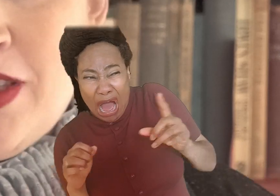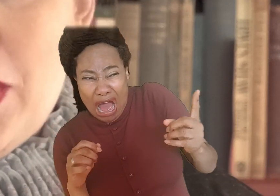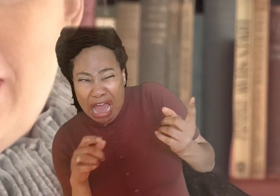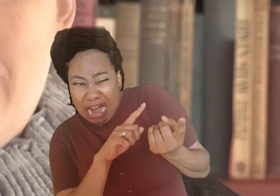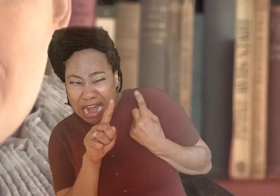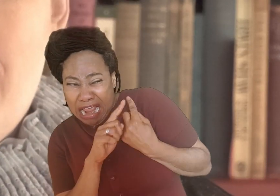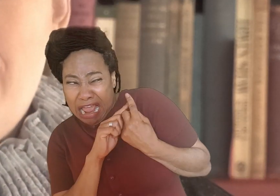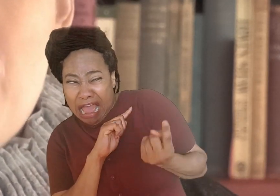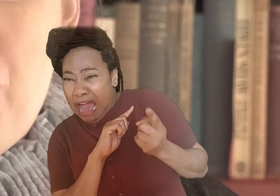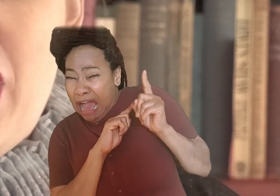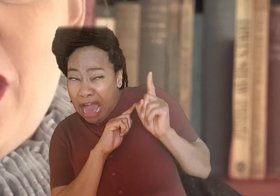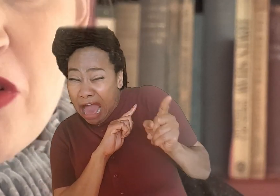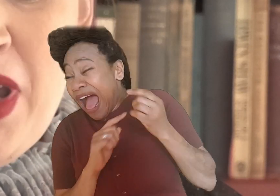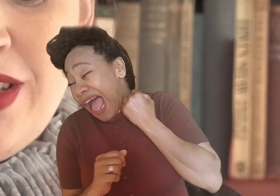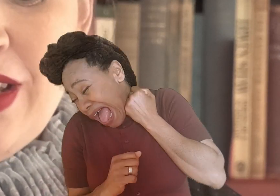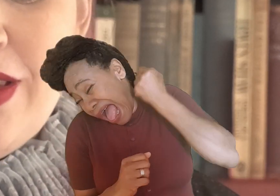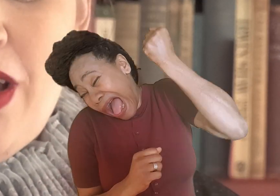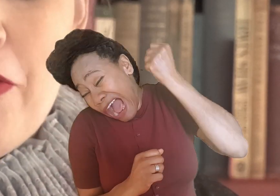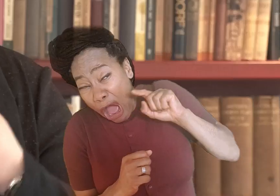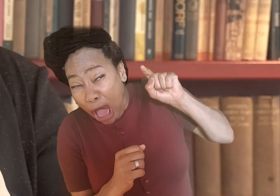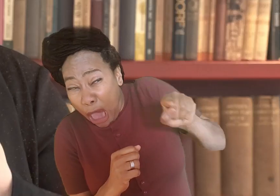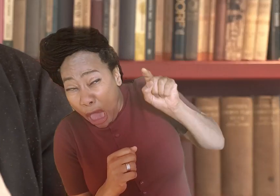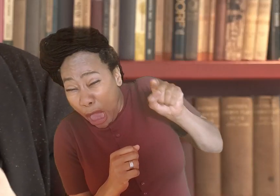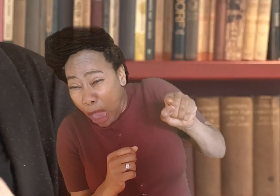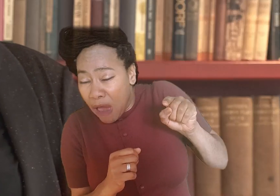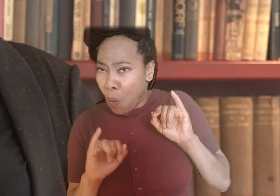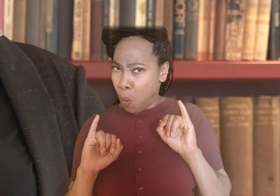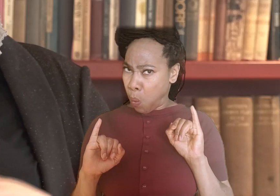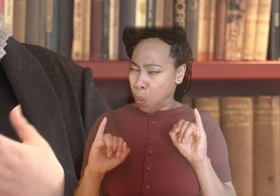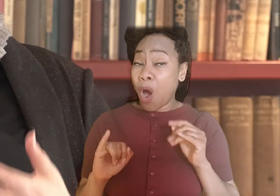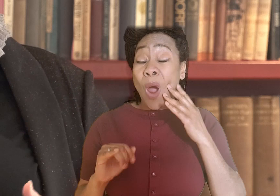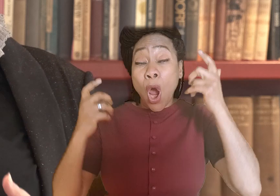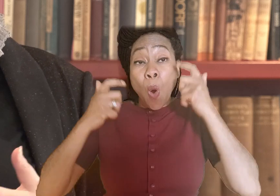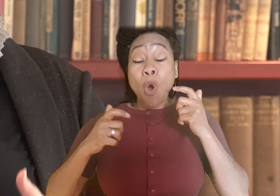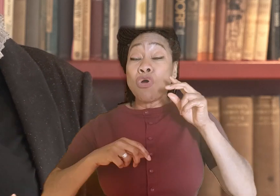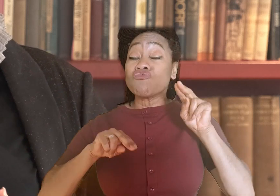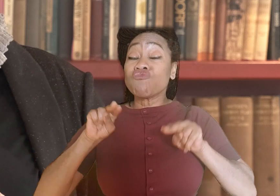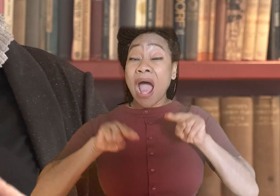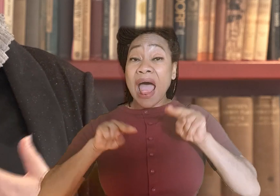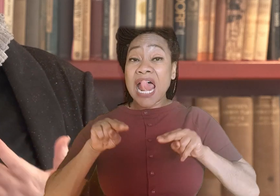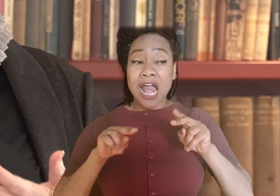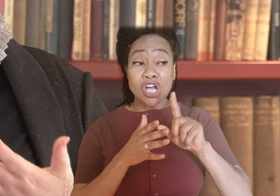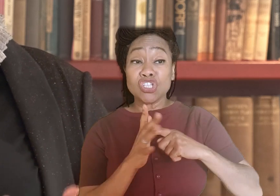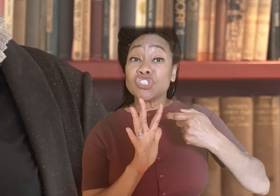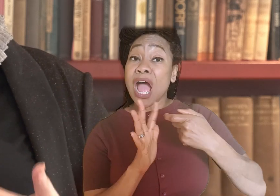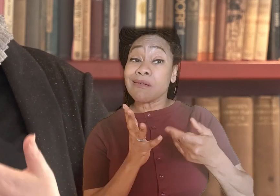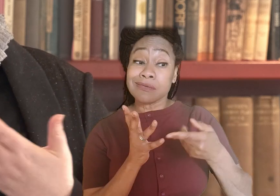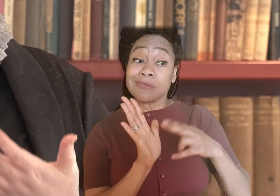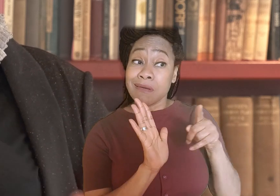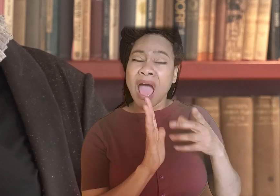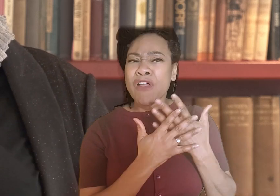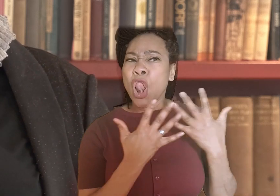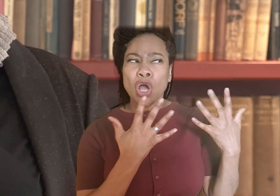that Jackson was near. Pretty dramatic stuff. When it went to trial, Jackson had many supporters who believed that Mary was